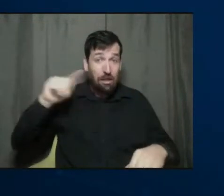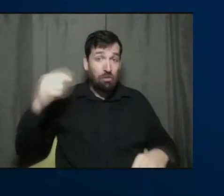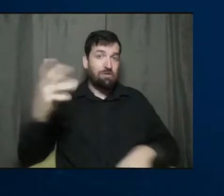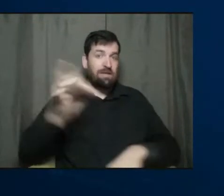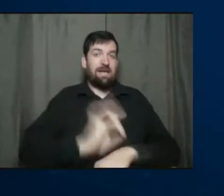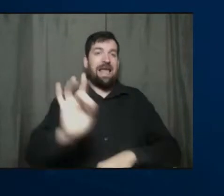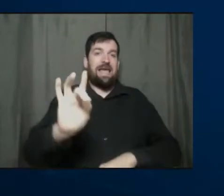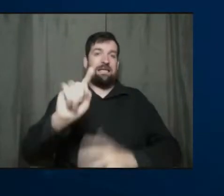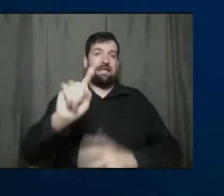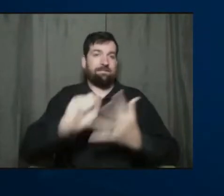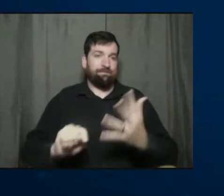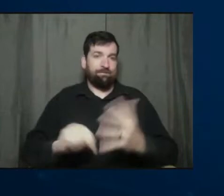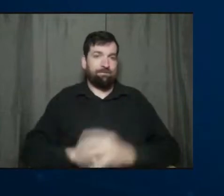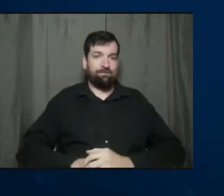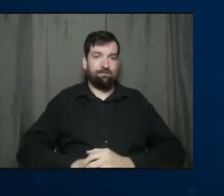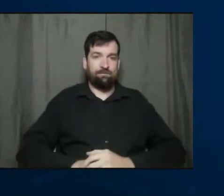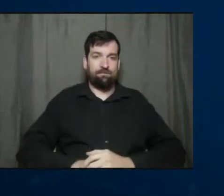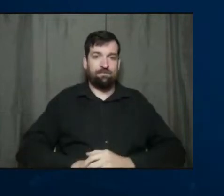channels.